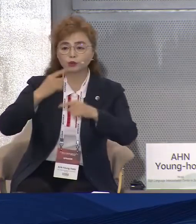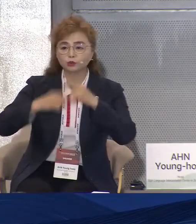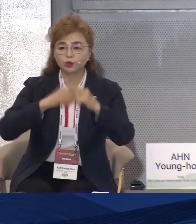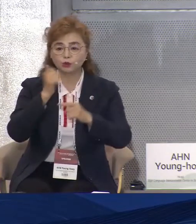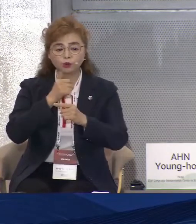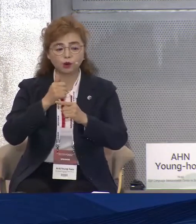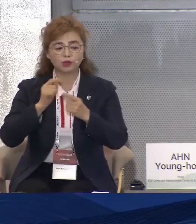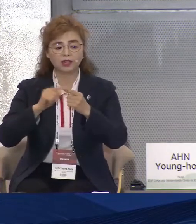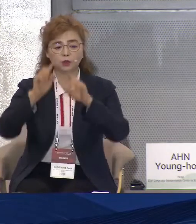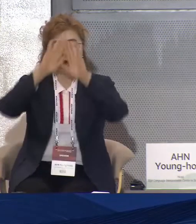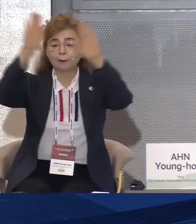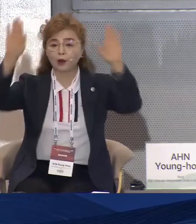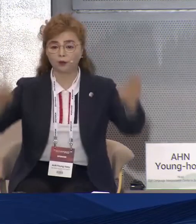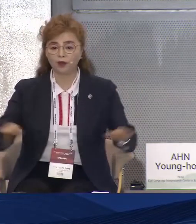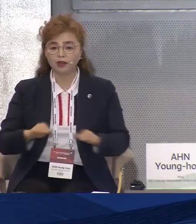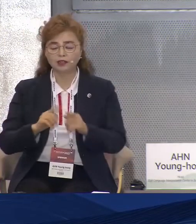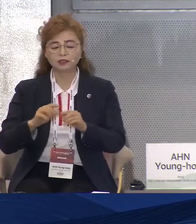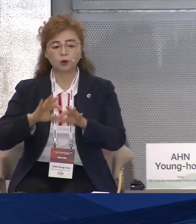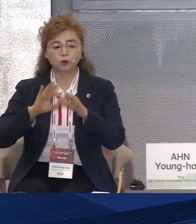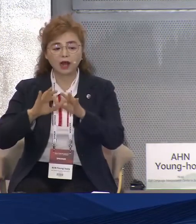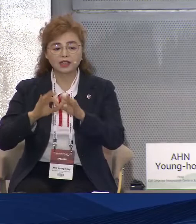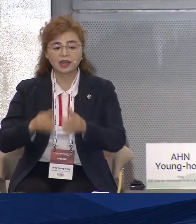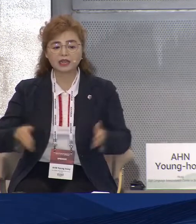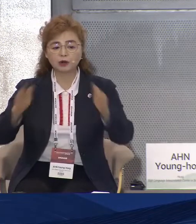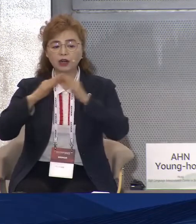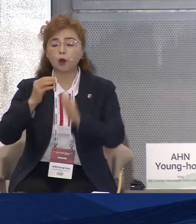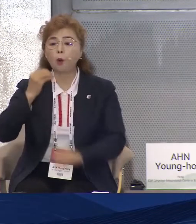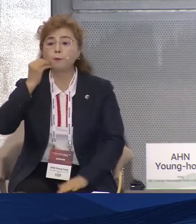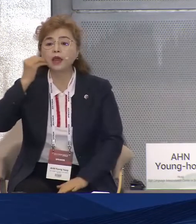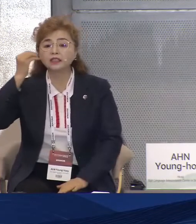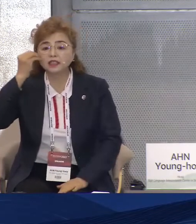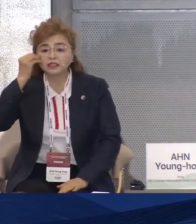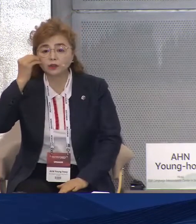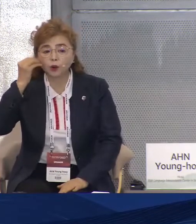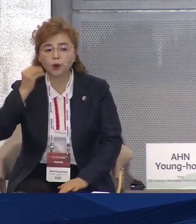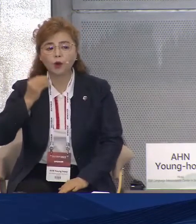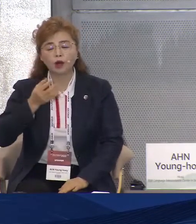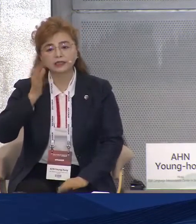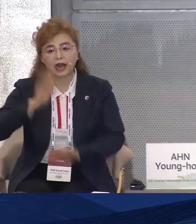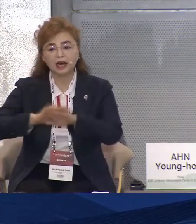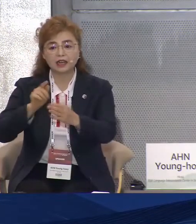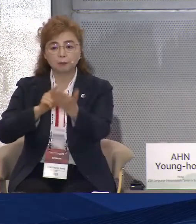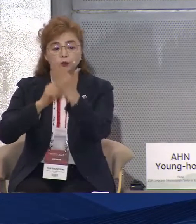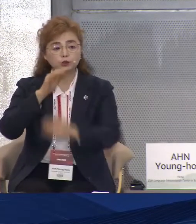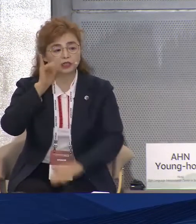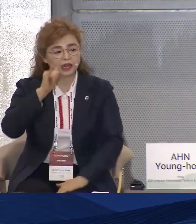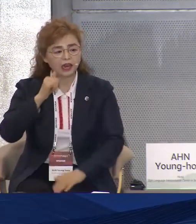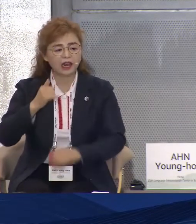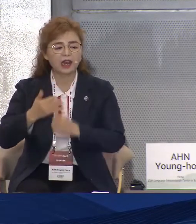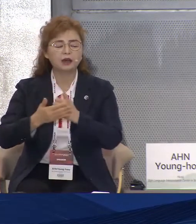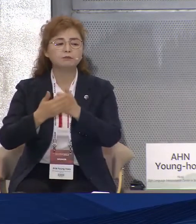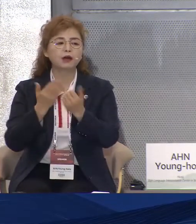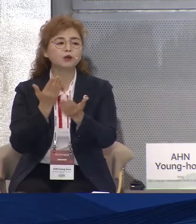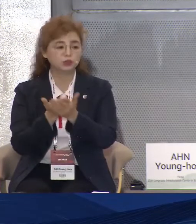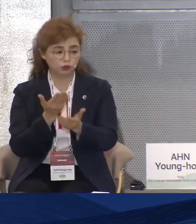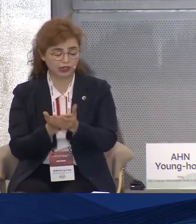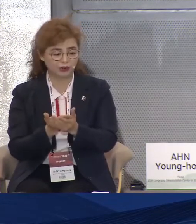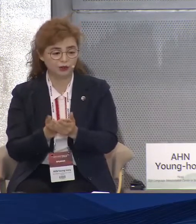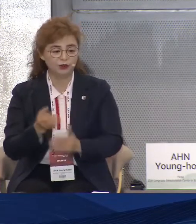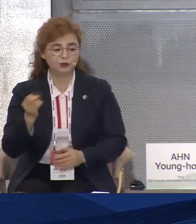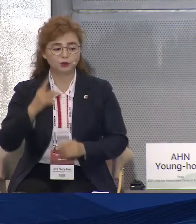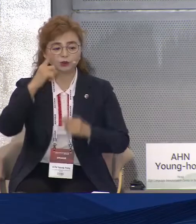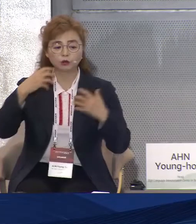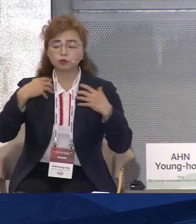Again, these should be provided unconditionally, and public sign language interpretation screen should be visible on the website of